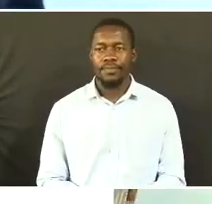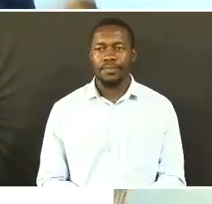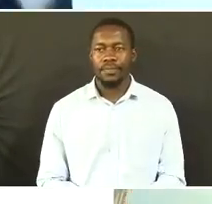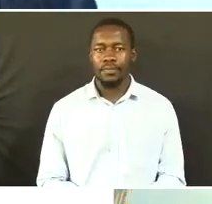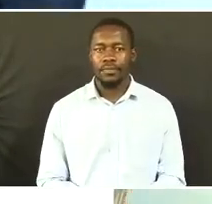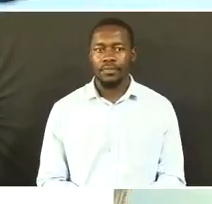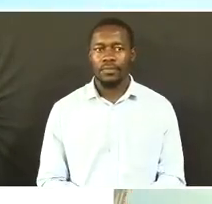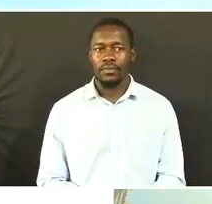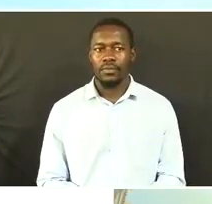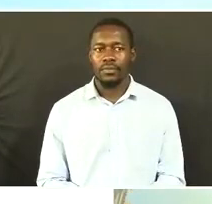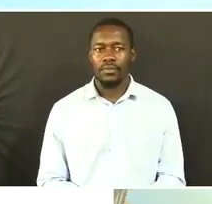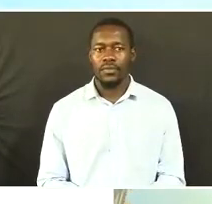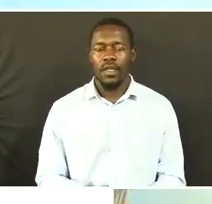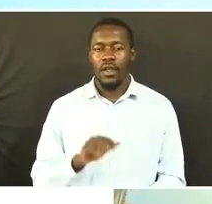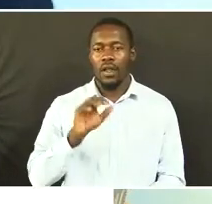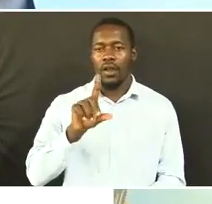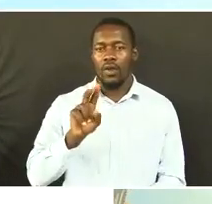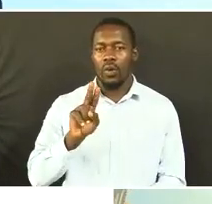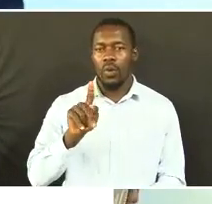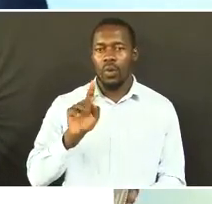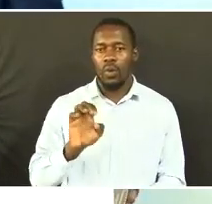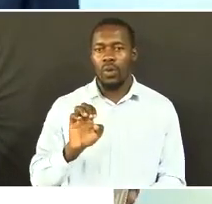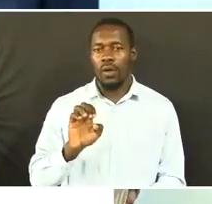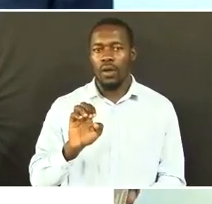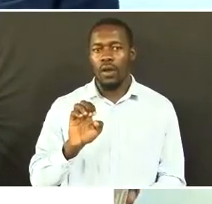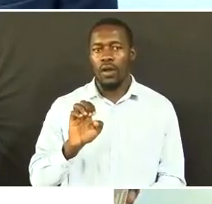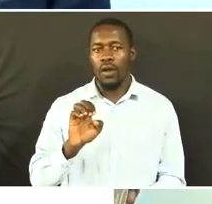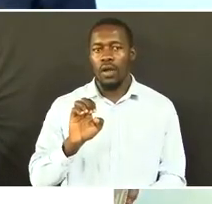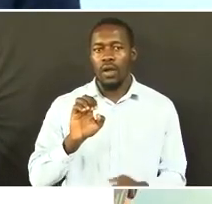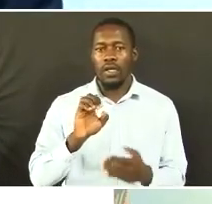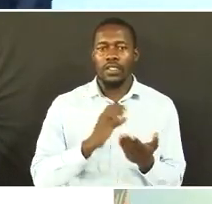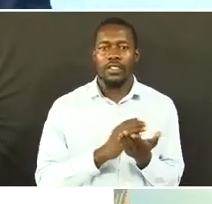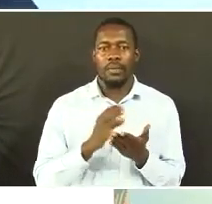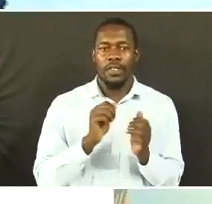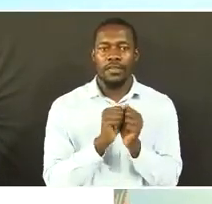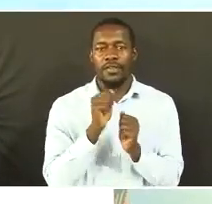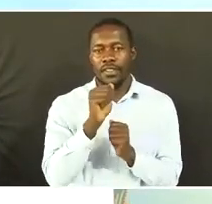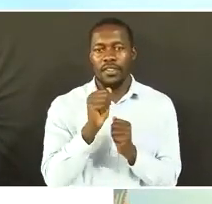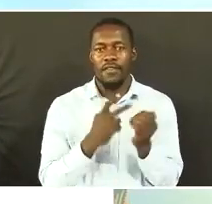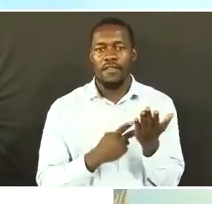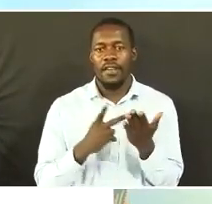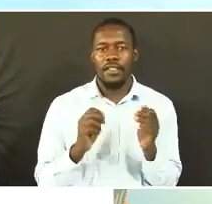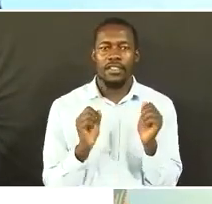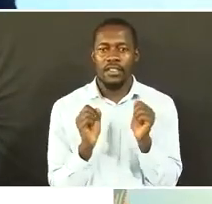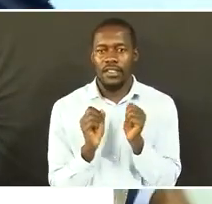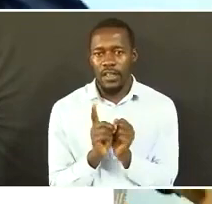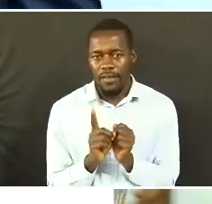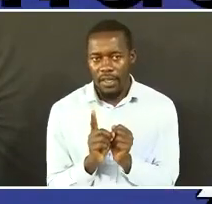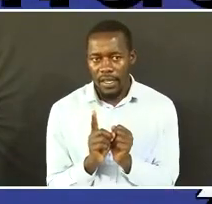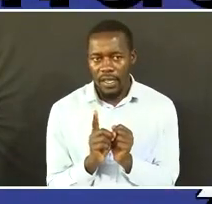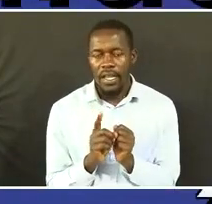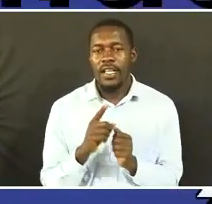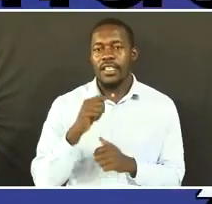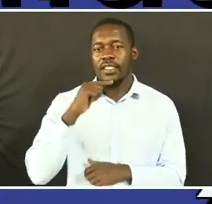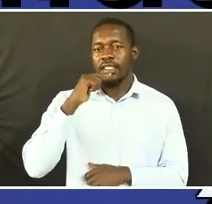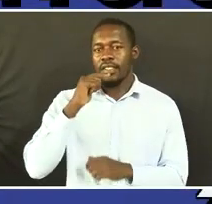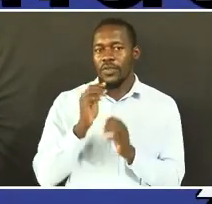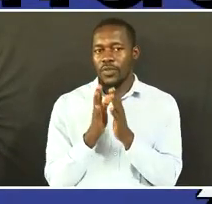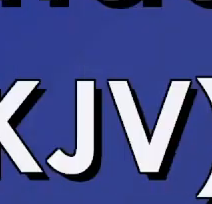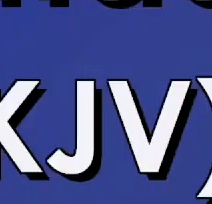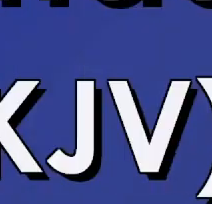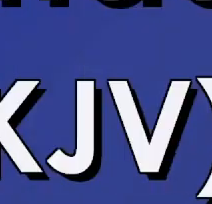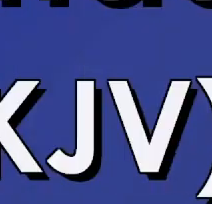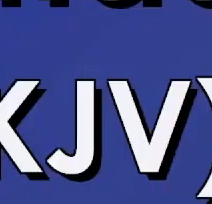says, and from verses 11. And he said, a certain man had